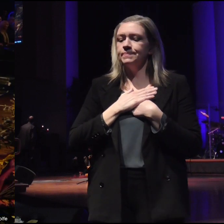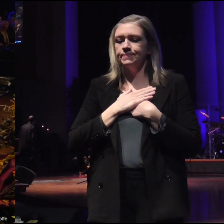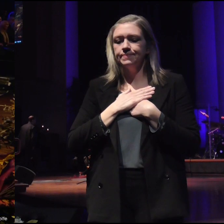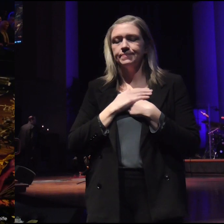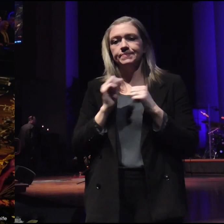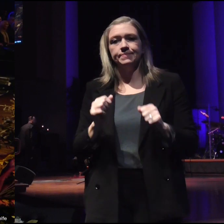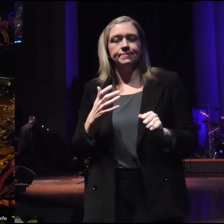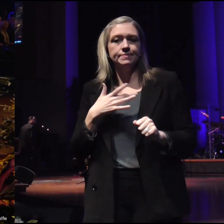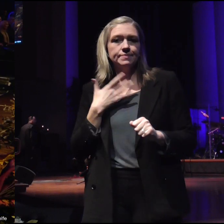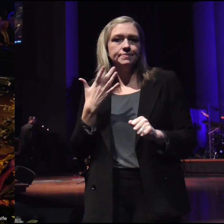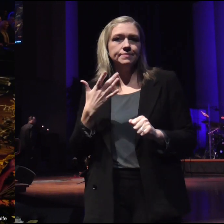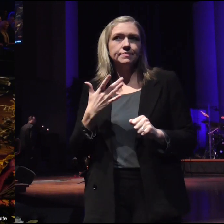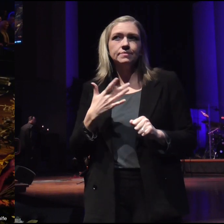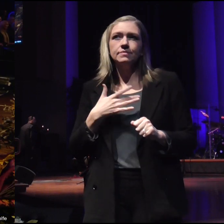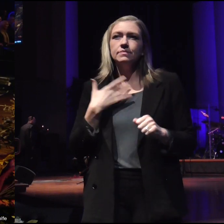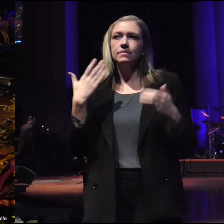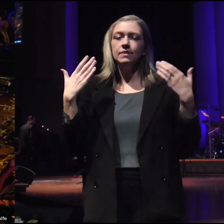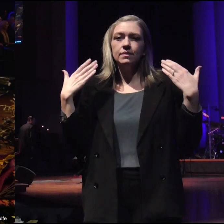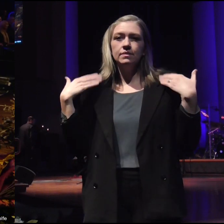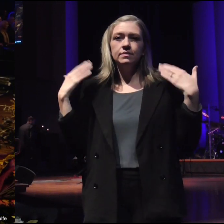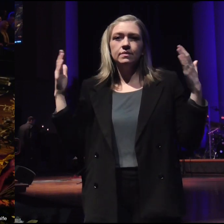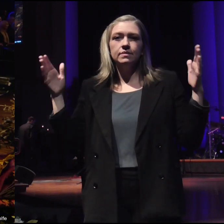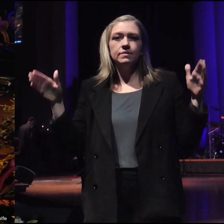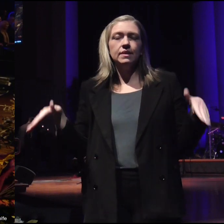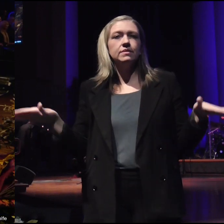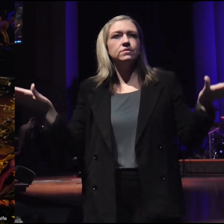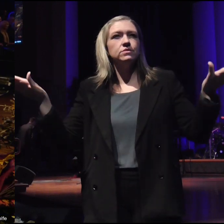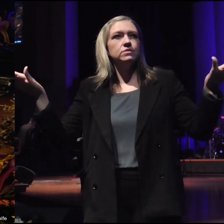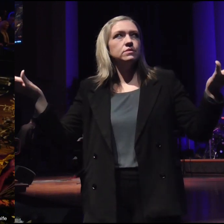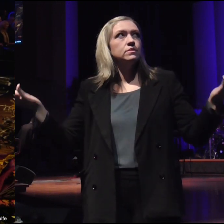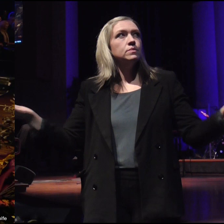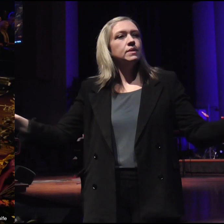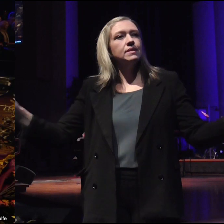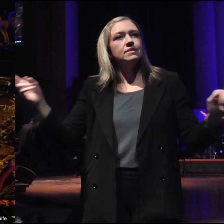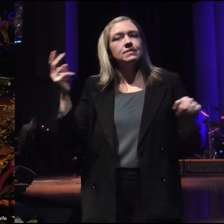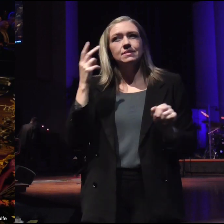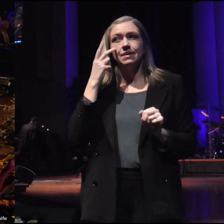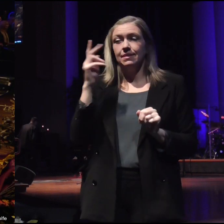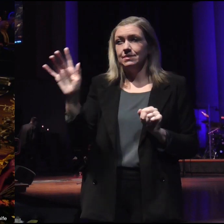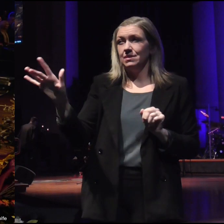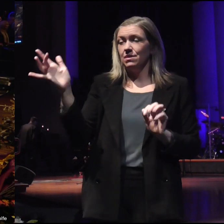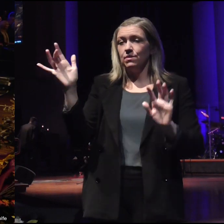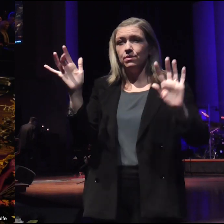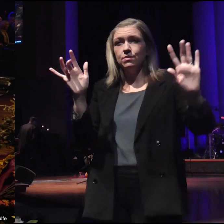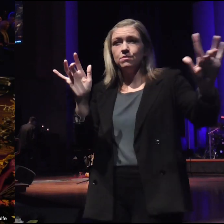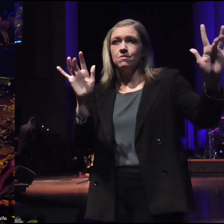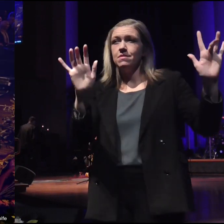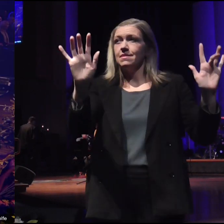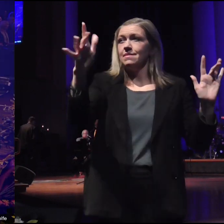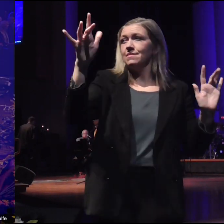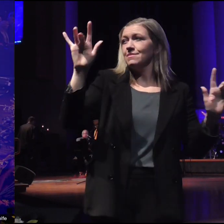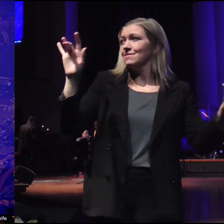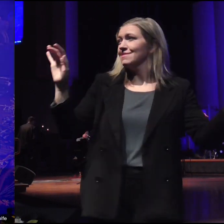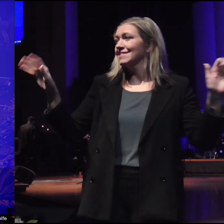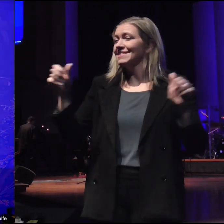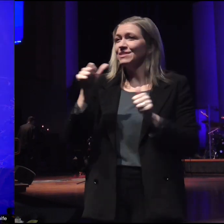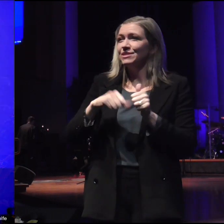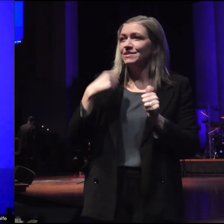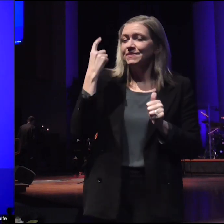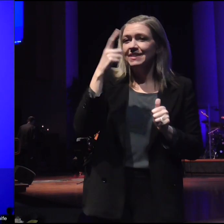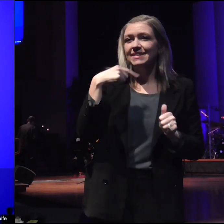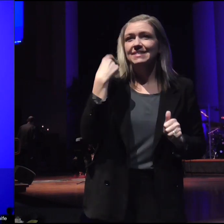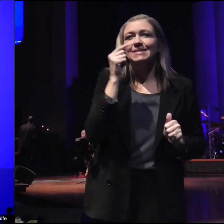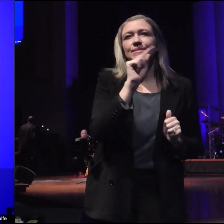grace. I can hear the brush of angel wings. I see glory on